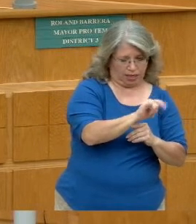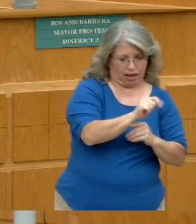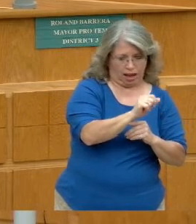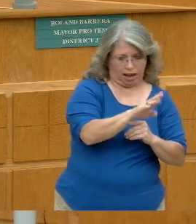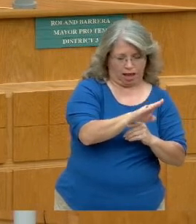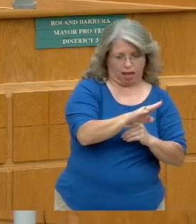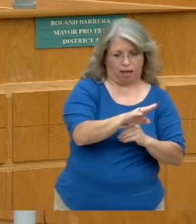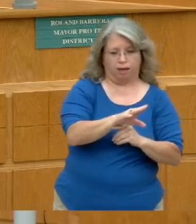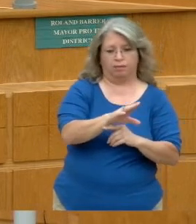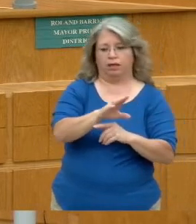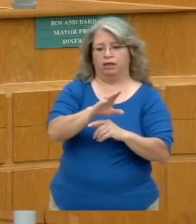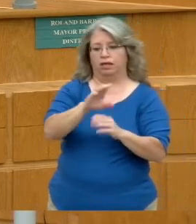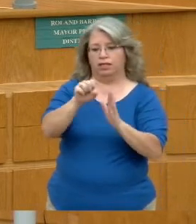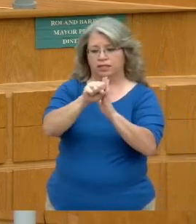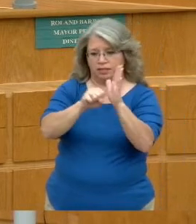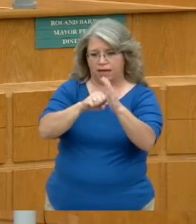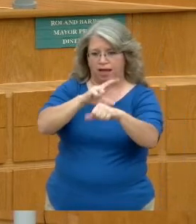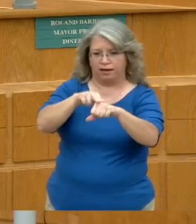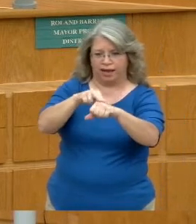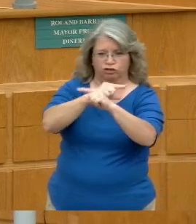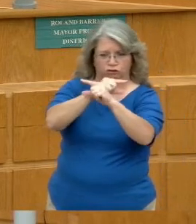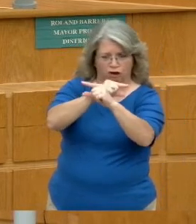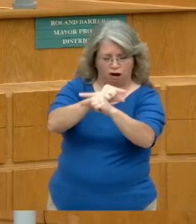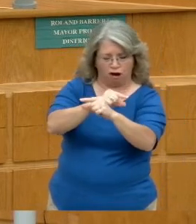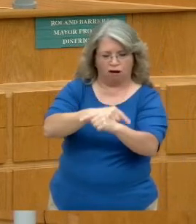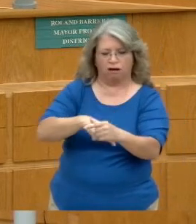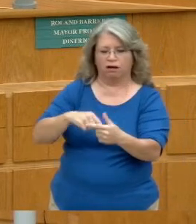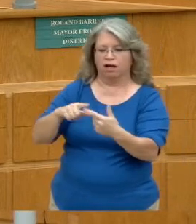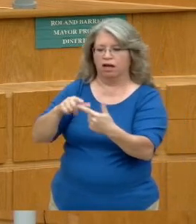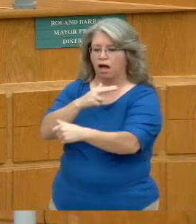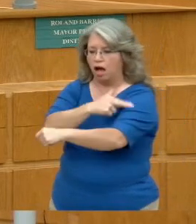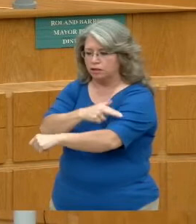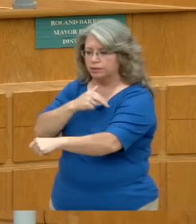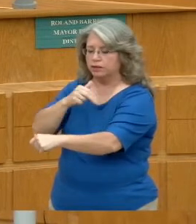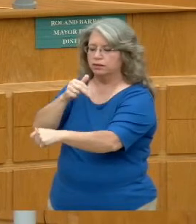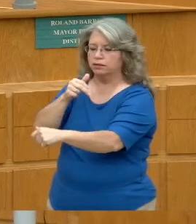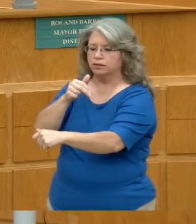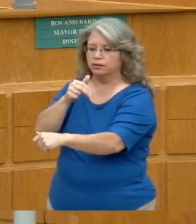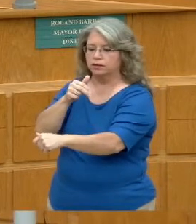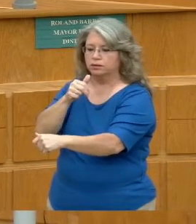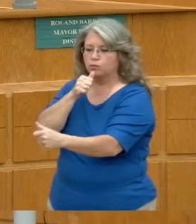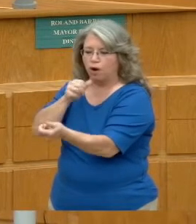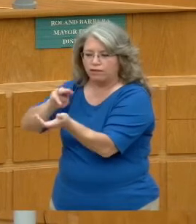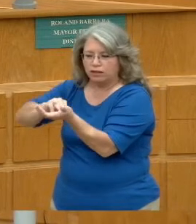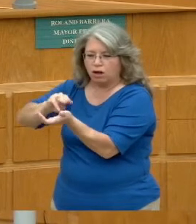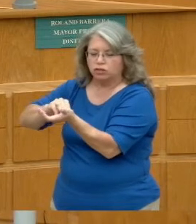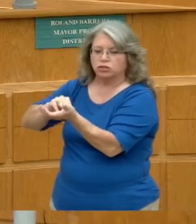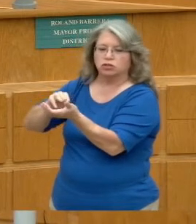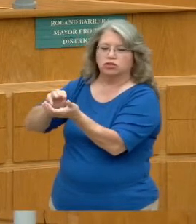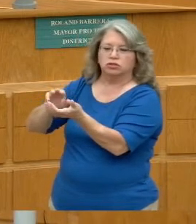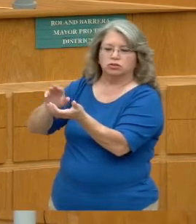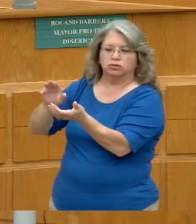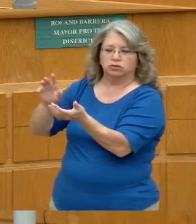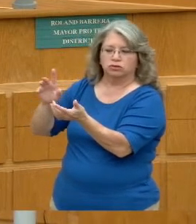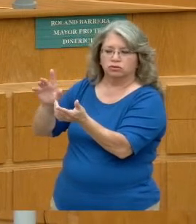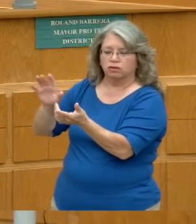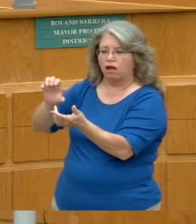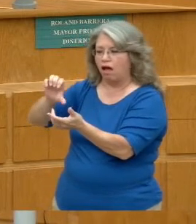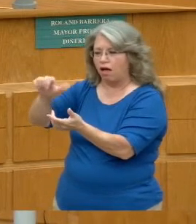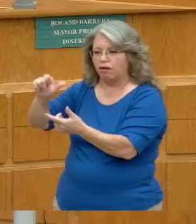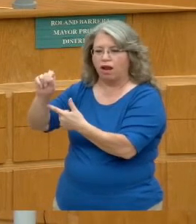state National Guard, as well as hospitals, clinics, and private physicians using private commercial labs like